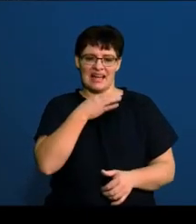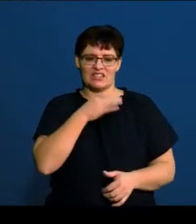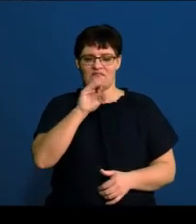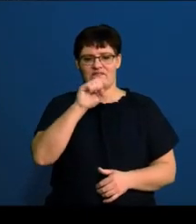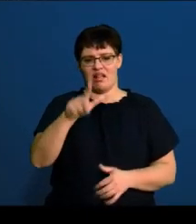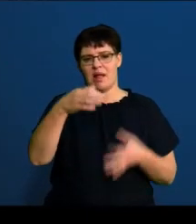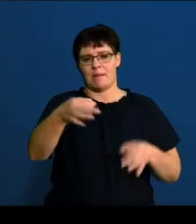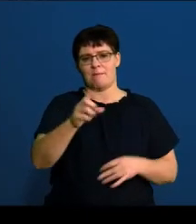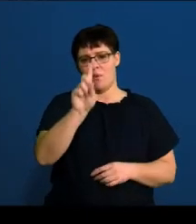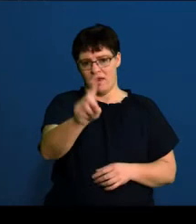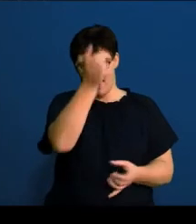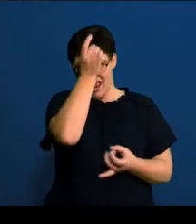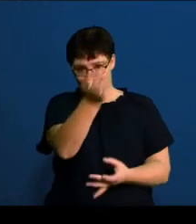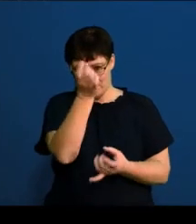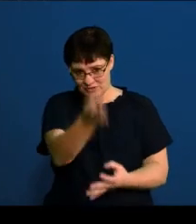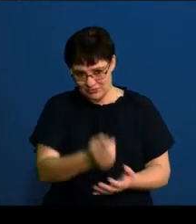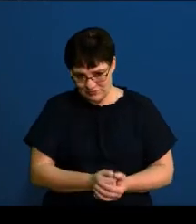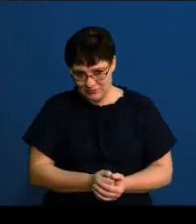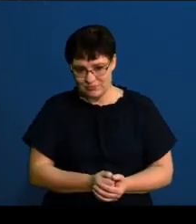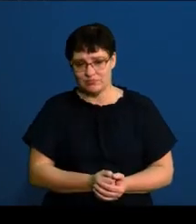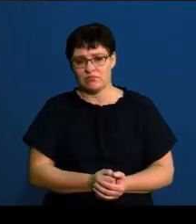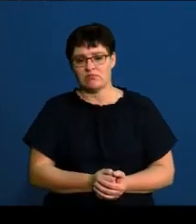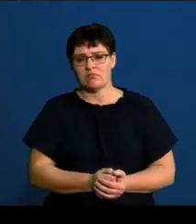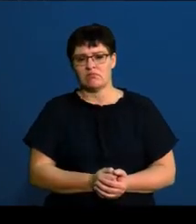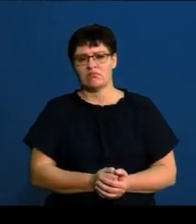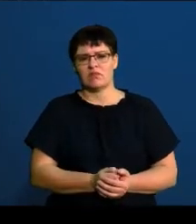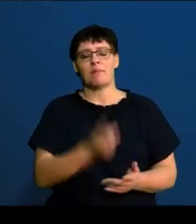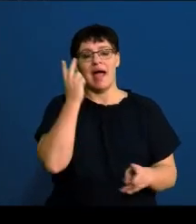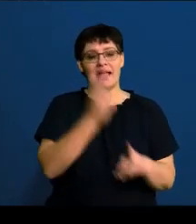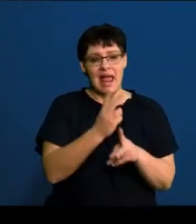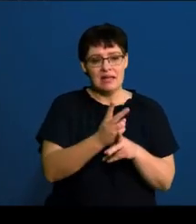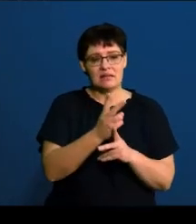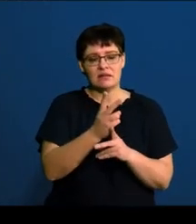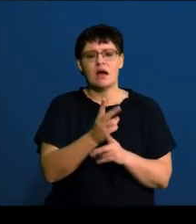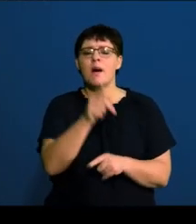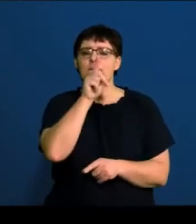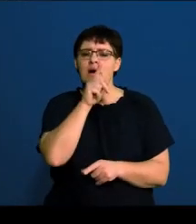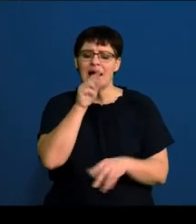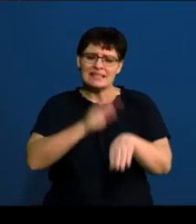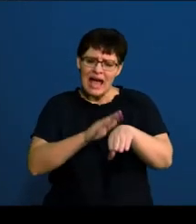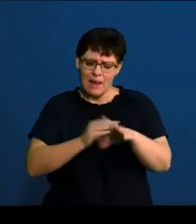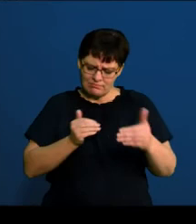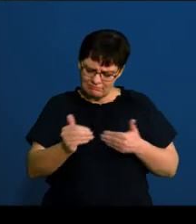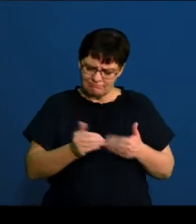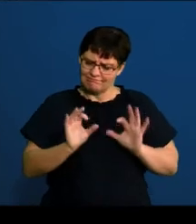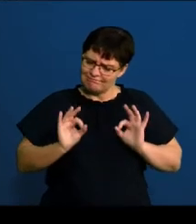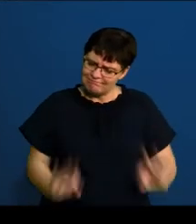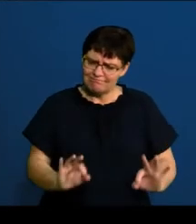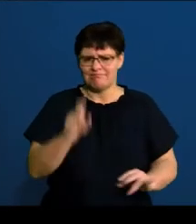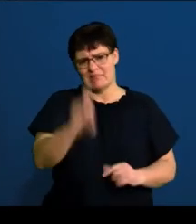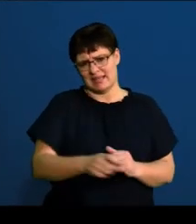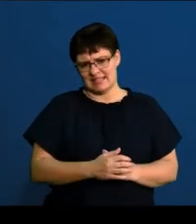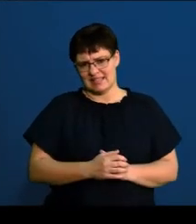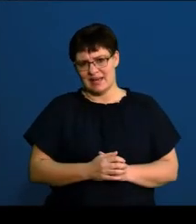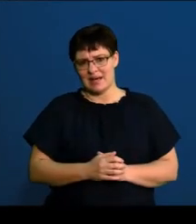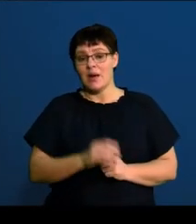1 tips. Okay. So again, I'm going to remind you to please manage your time effectively. Ensure you utilize